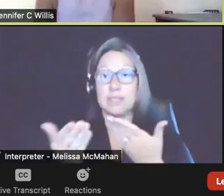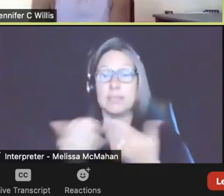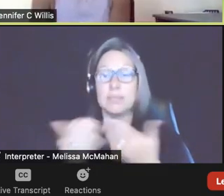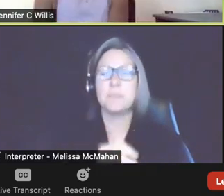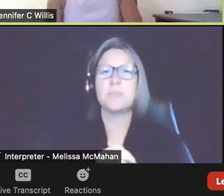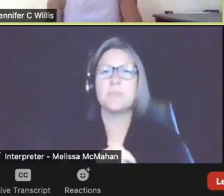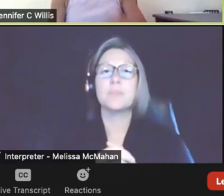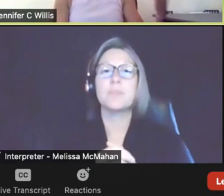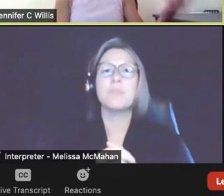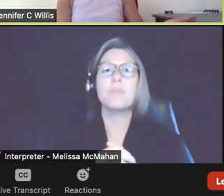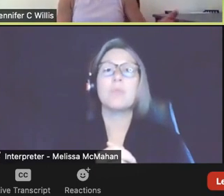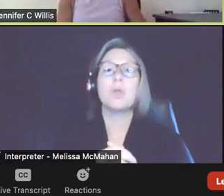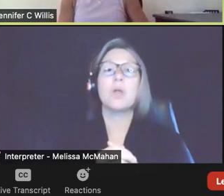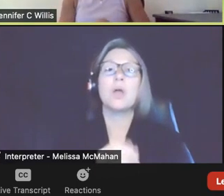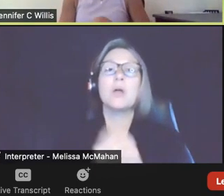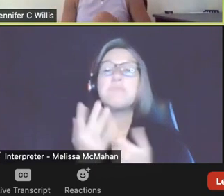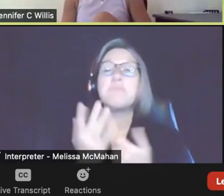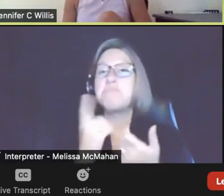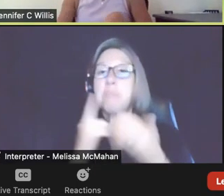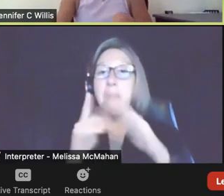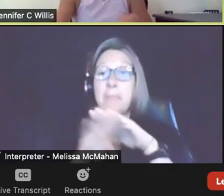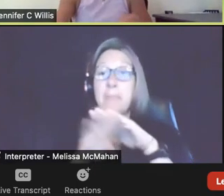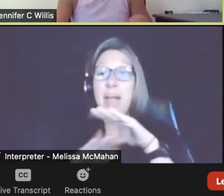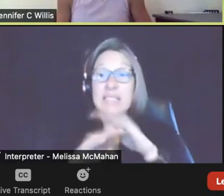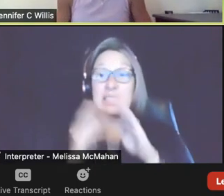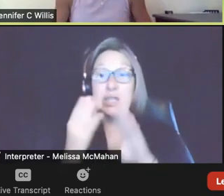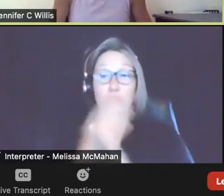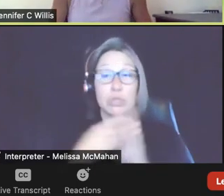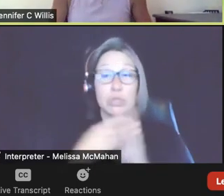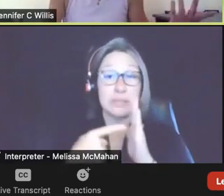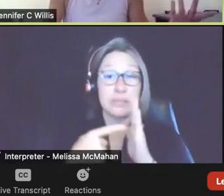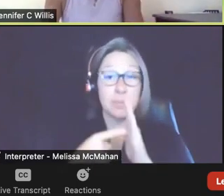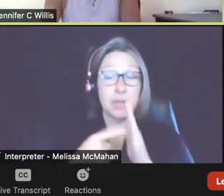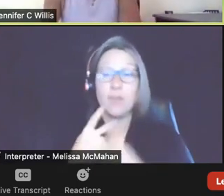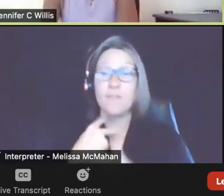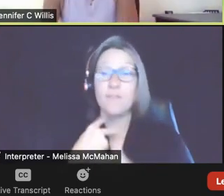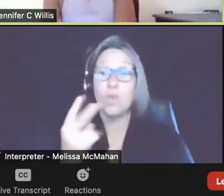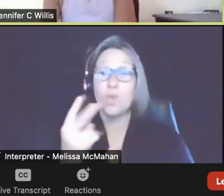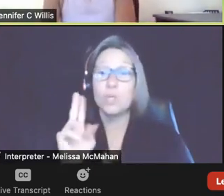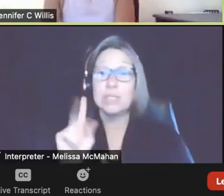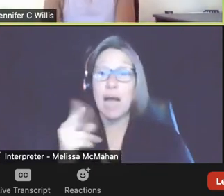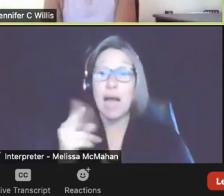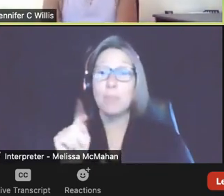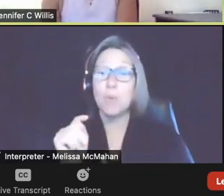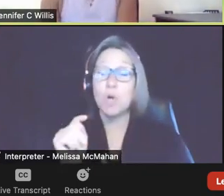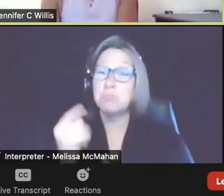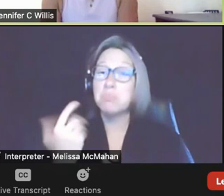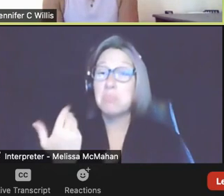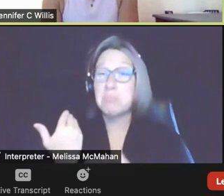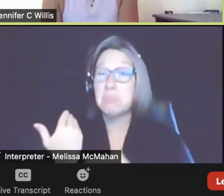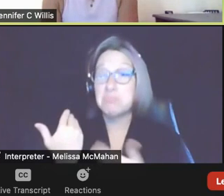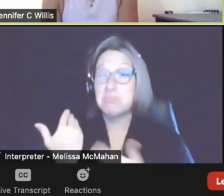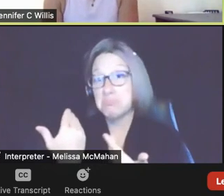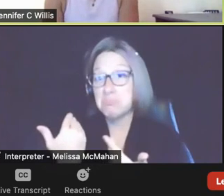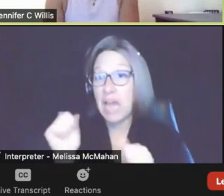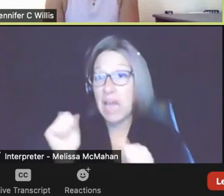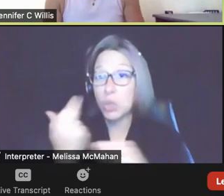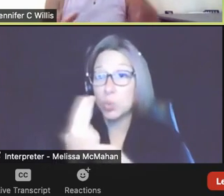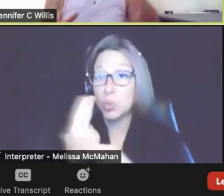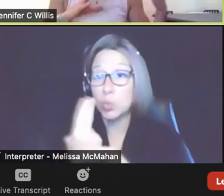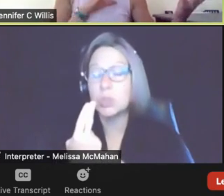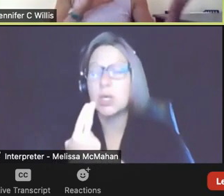So at the most basic pre-symbolic level, voice output devices can have a place. But for our